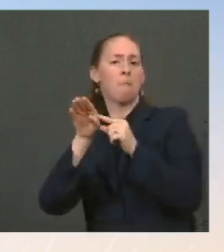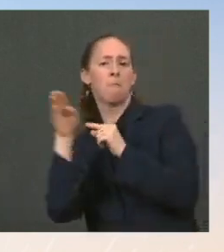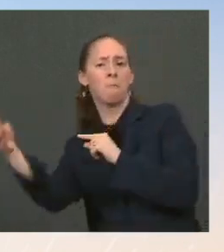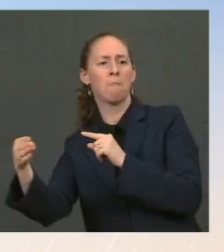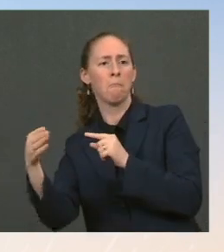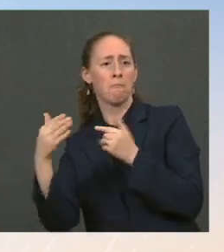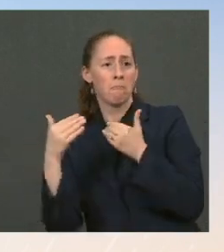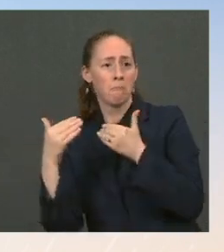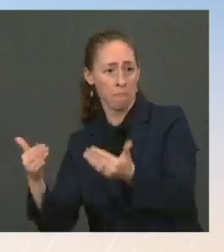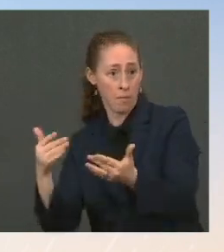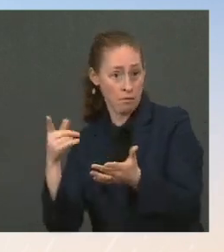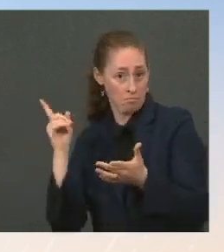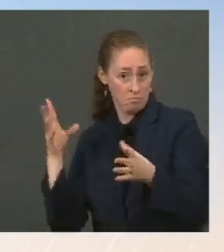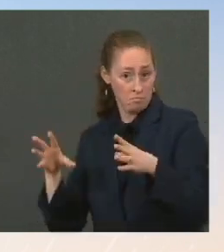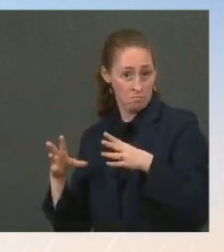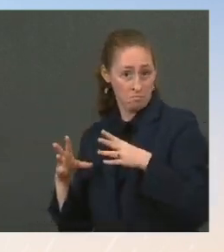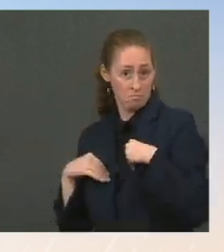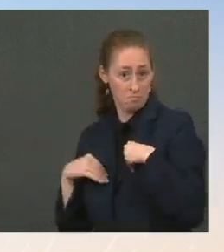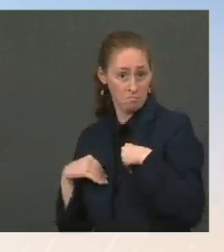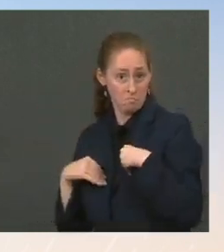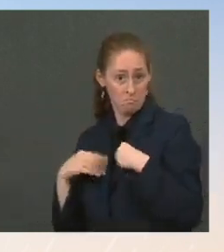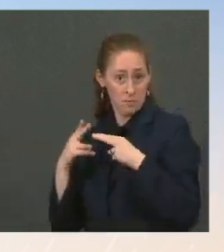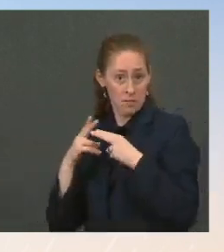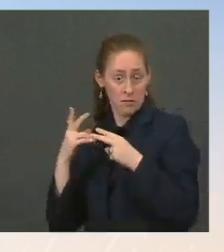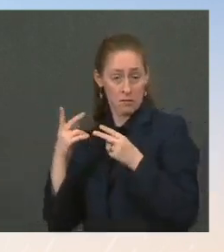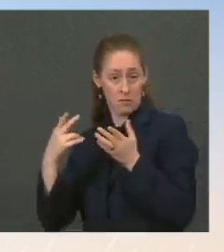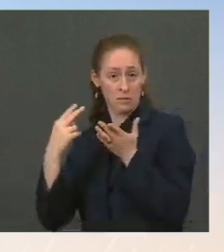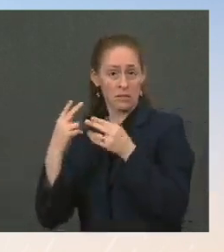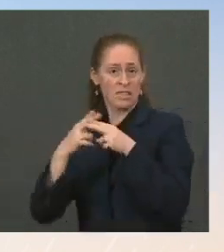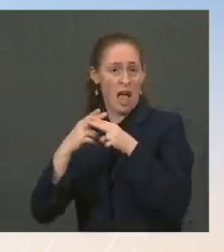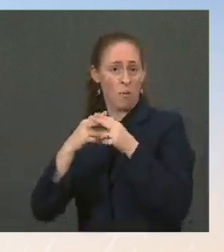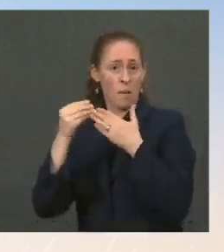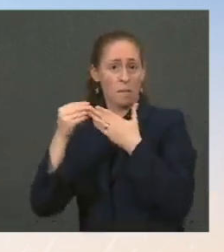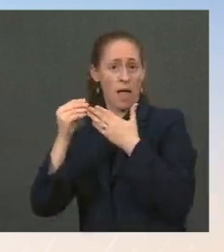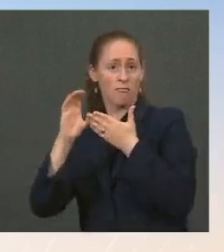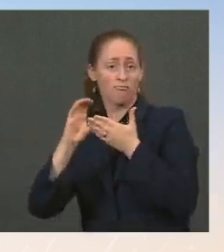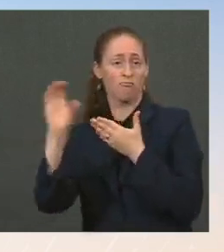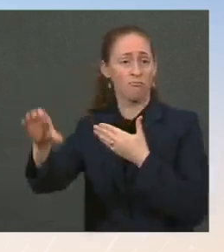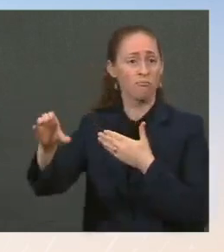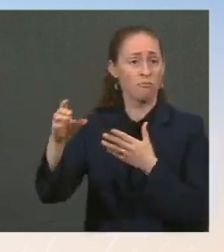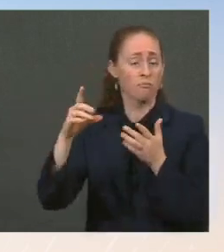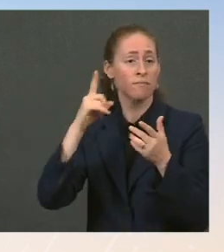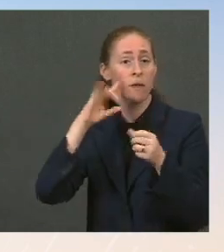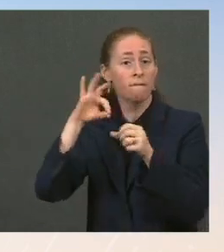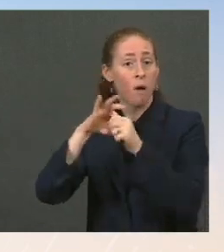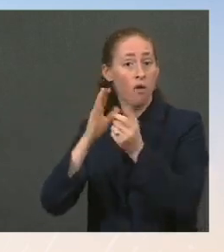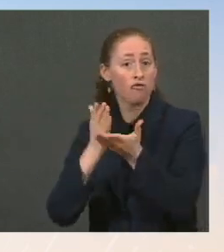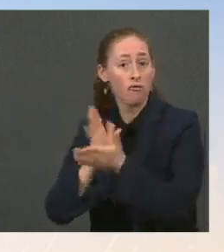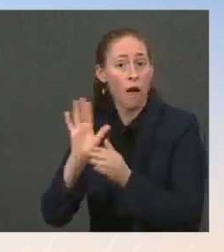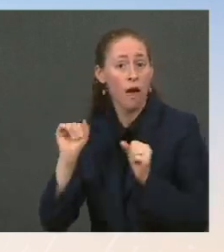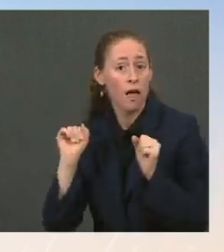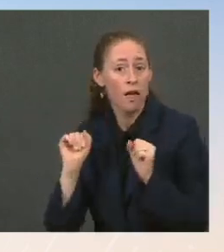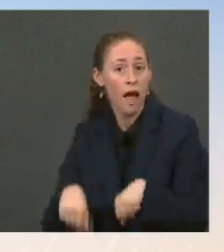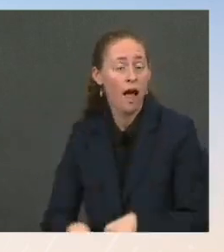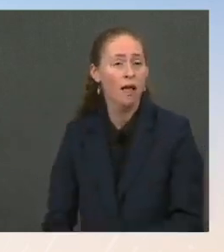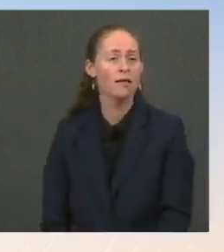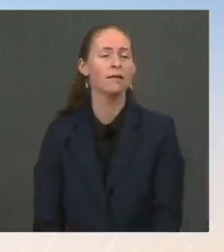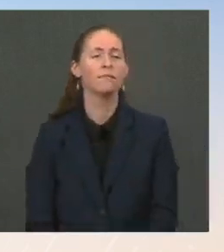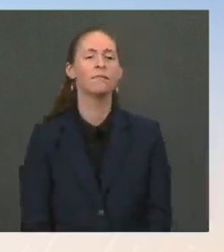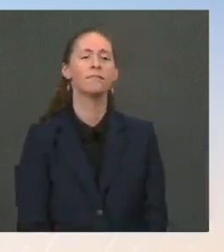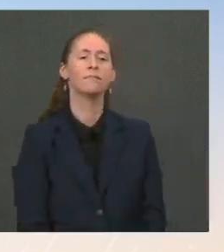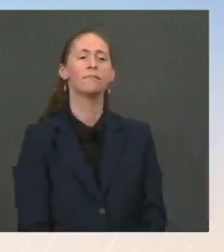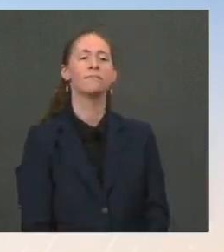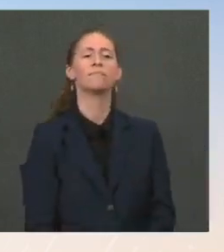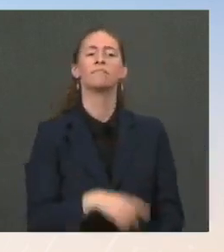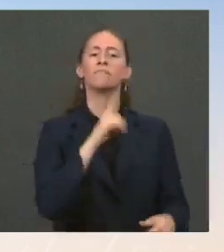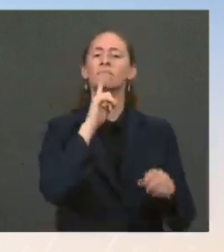filibuster carve-out for voting rights? Where does that line get drawn for the president? The president was just simply conveying that there are a range of